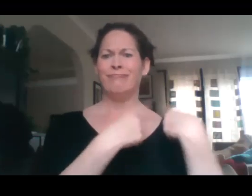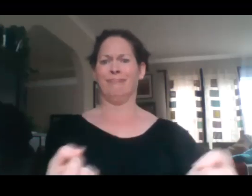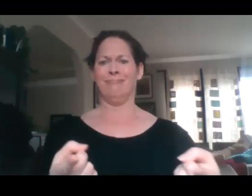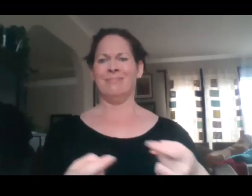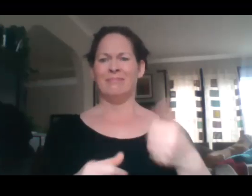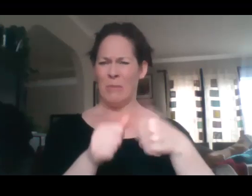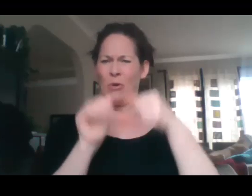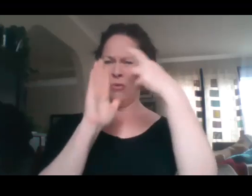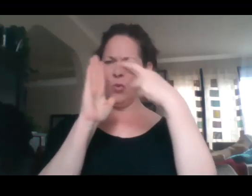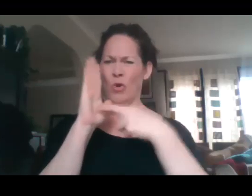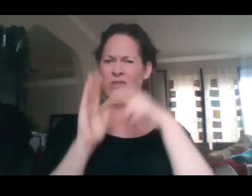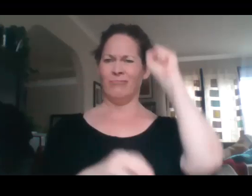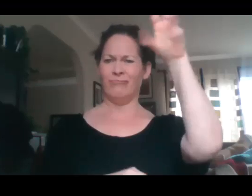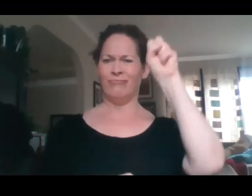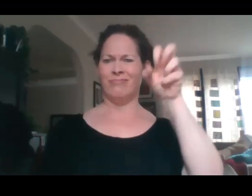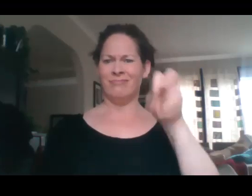This is usually a